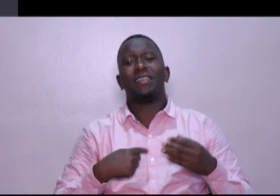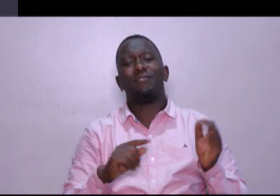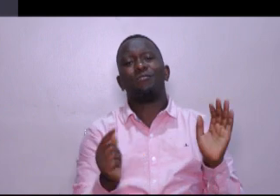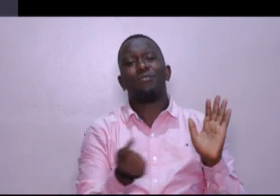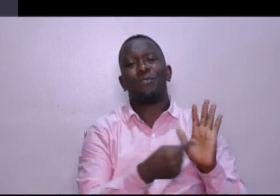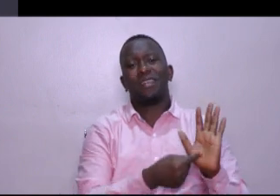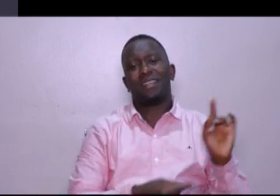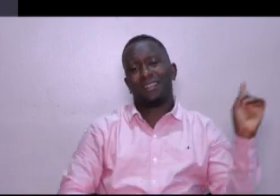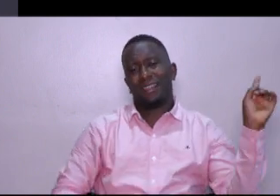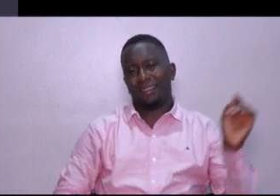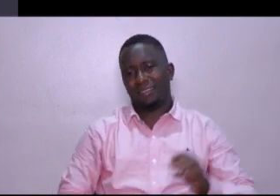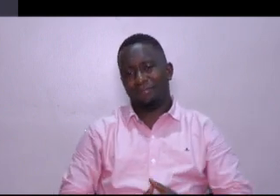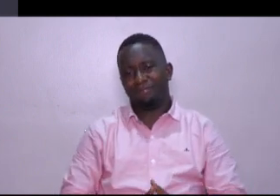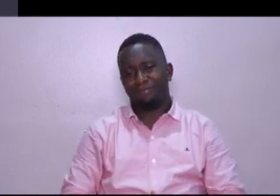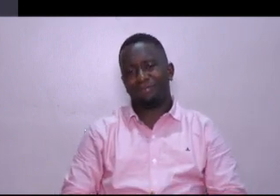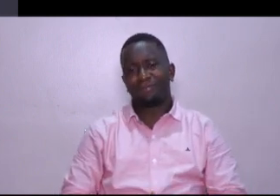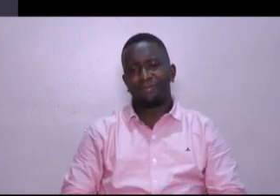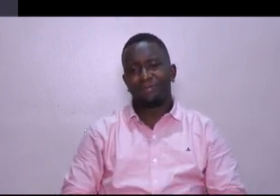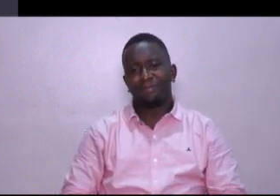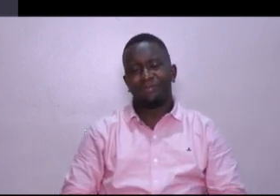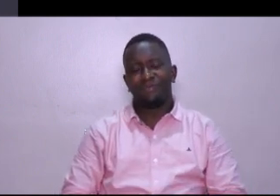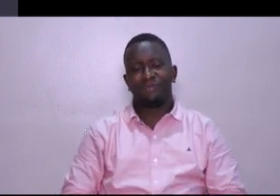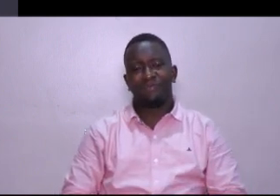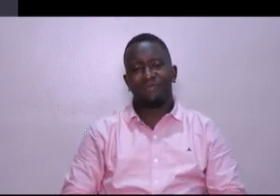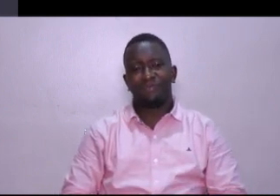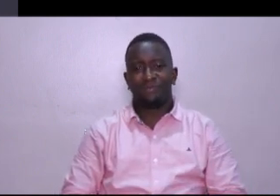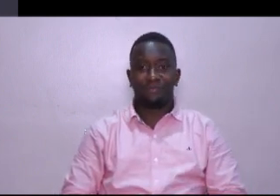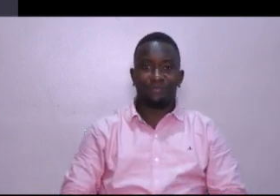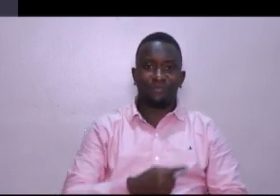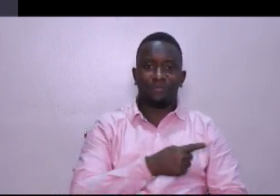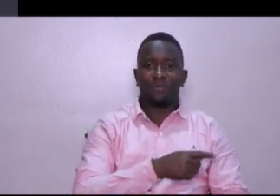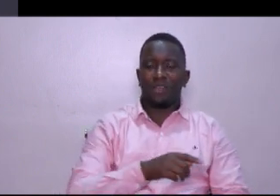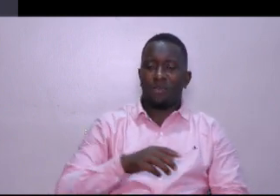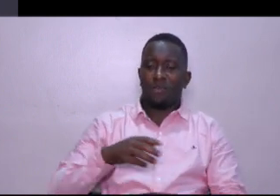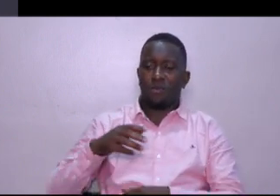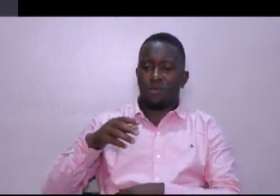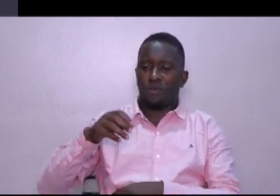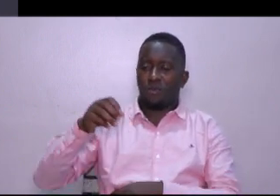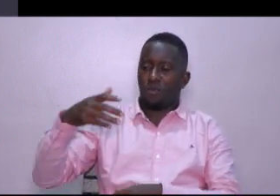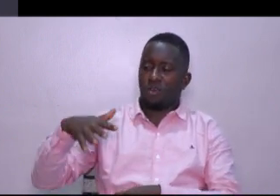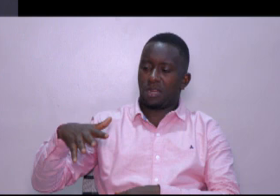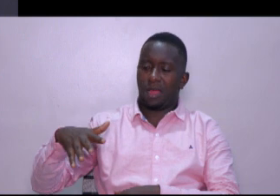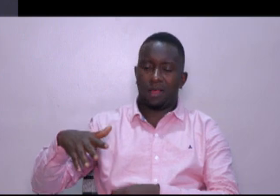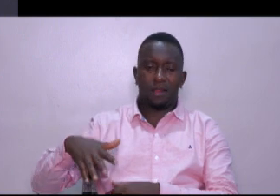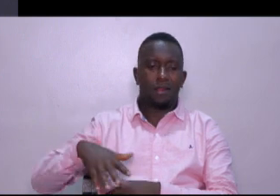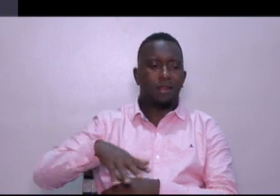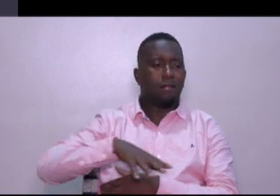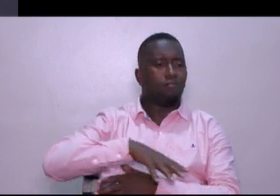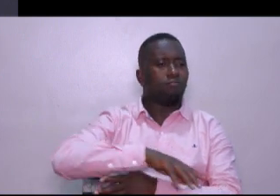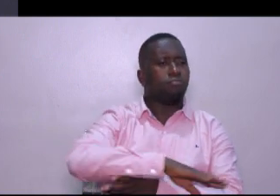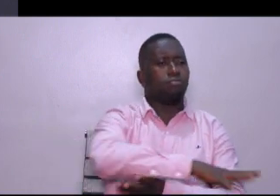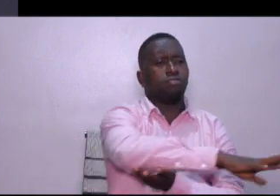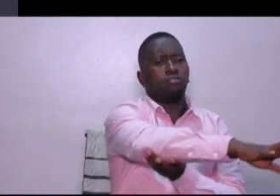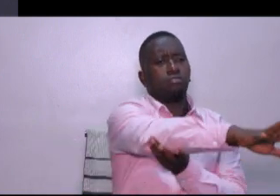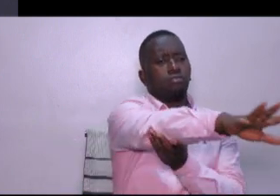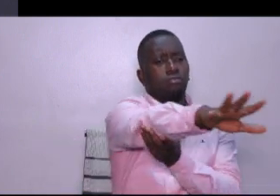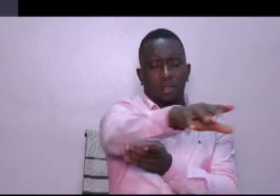this. So animate the water sprinkling, water dripping, water flowing